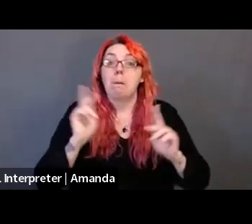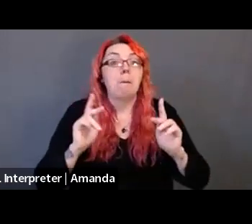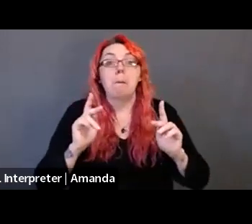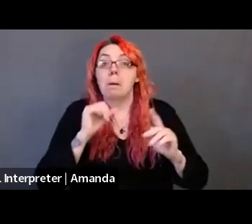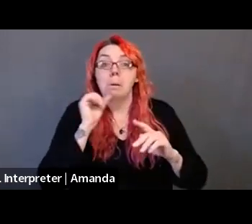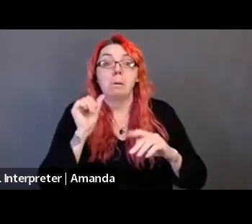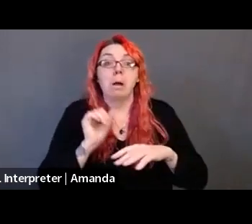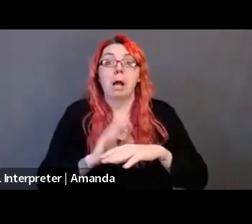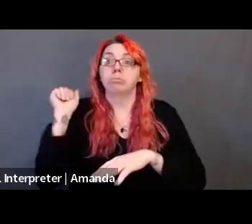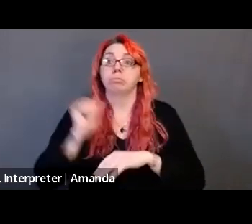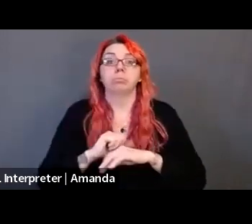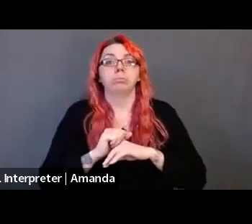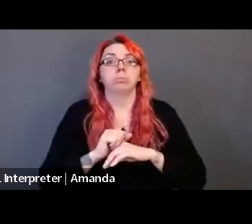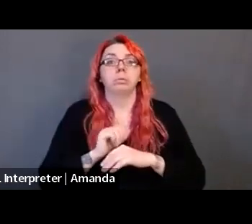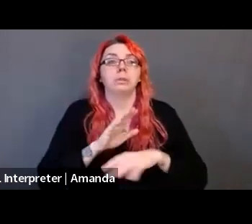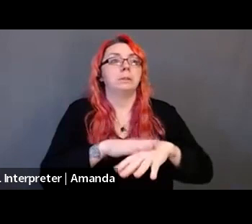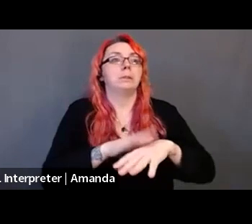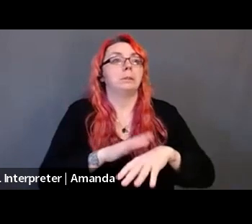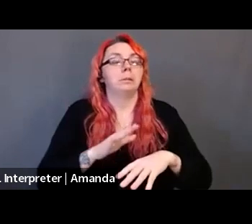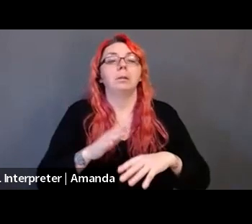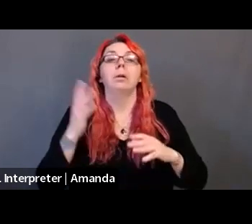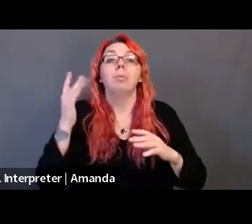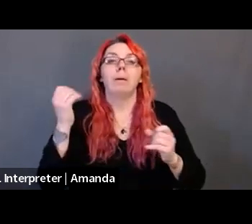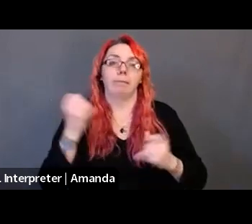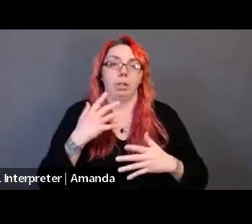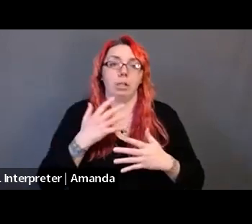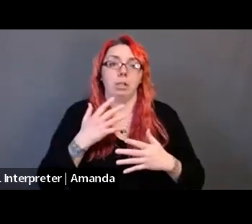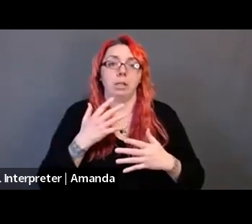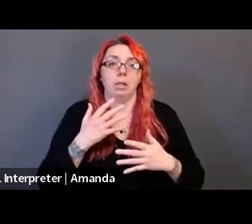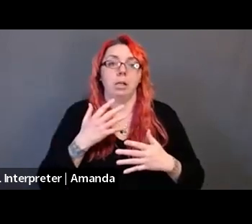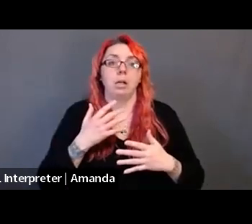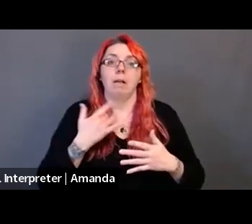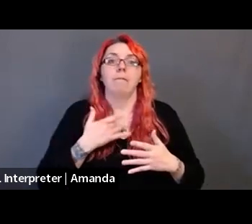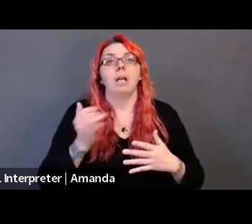will come back on them. And that fear is that I won't get